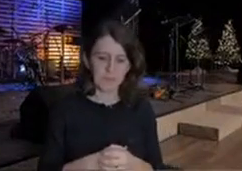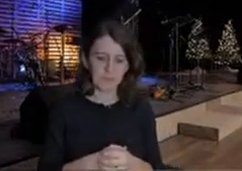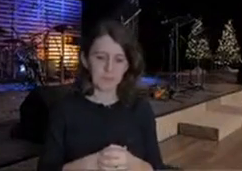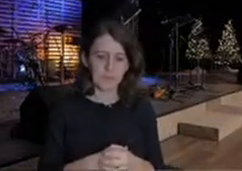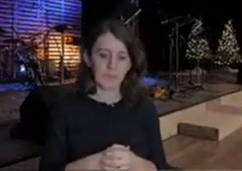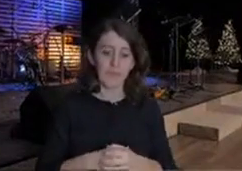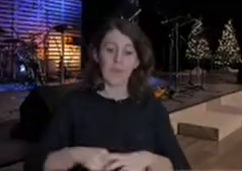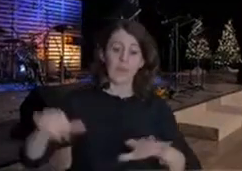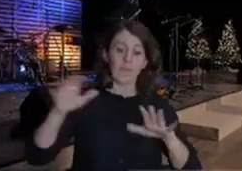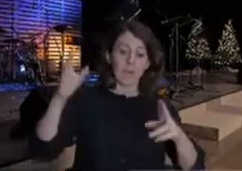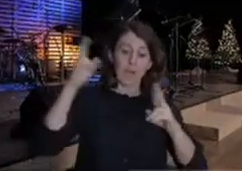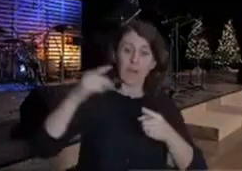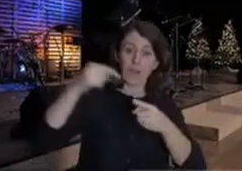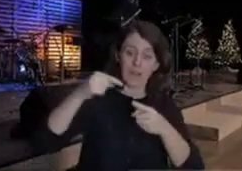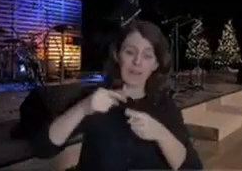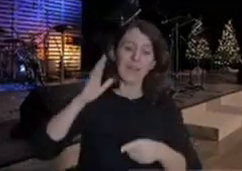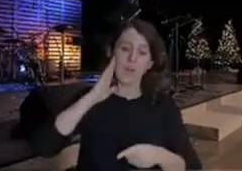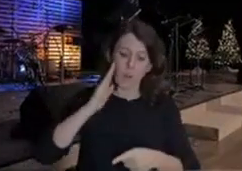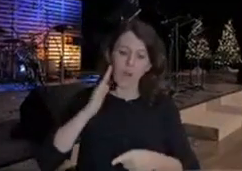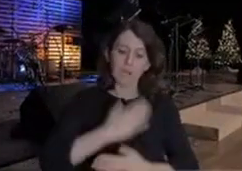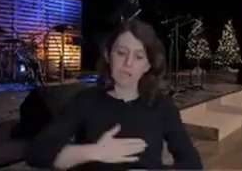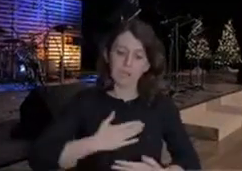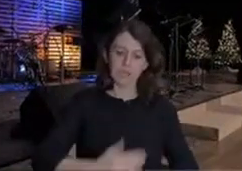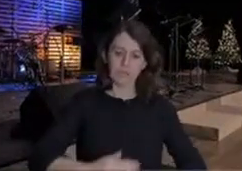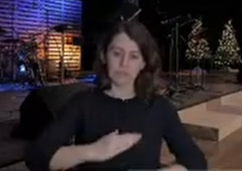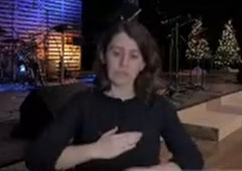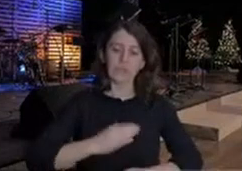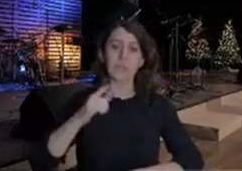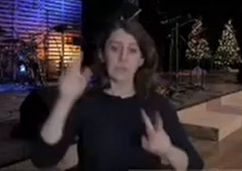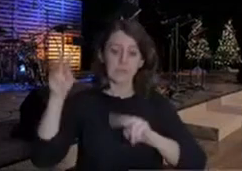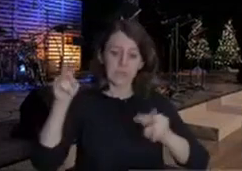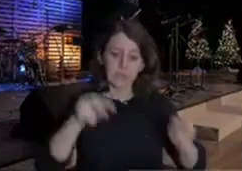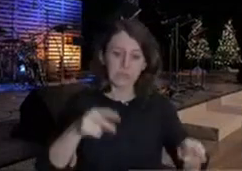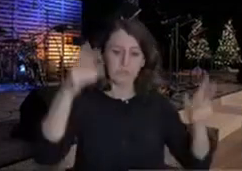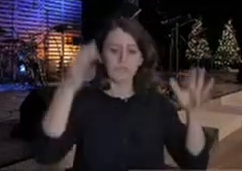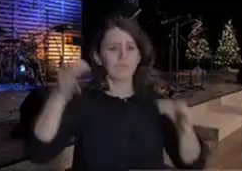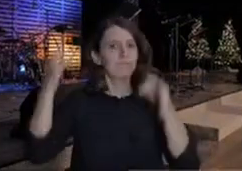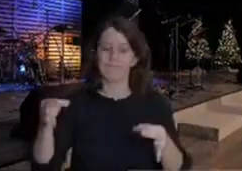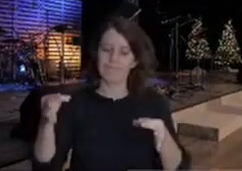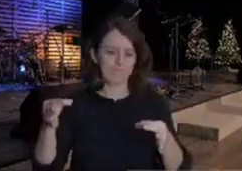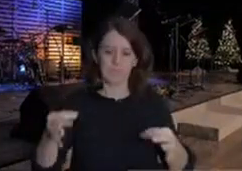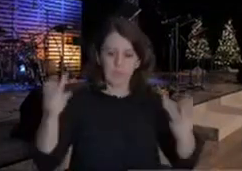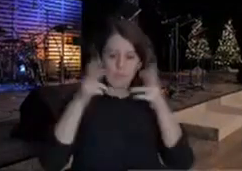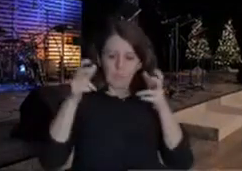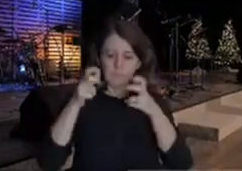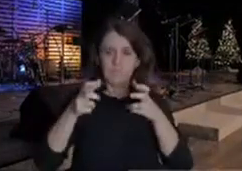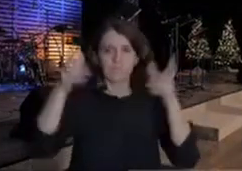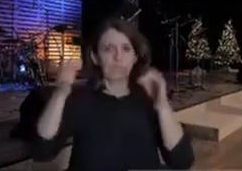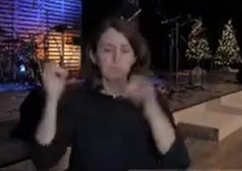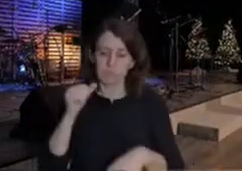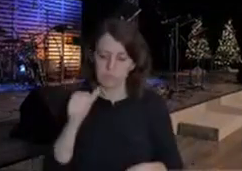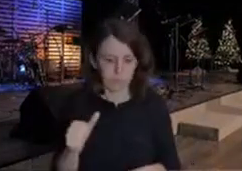verse 3 and verse 4. And he will delight in the fear of the Lord. He will not judge by what he sees with his eyes or decide what he hears with his